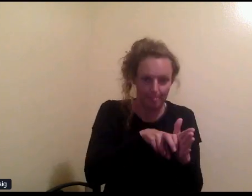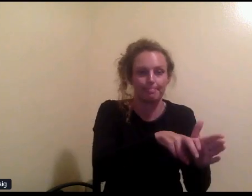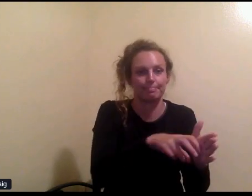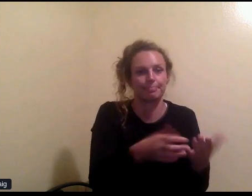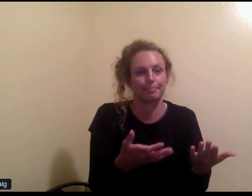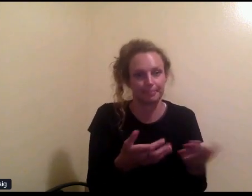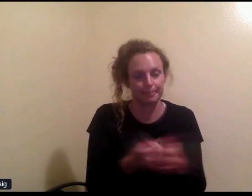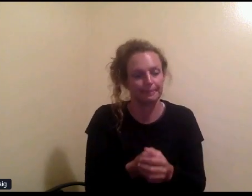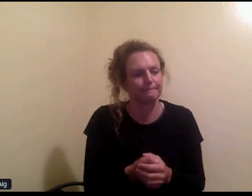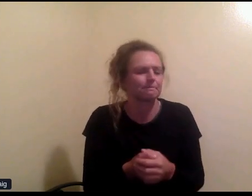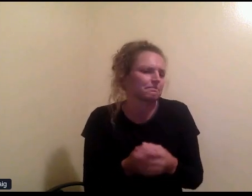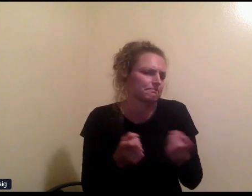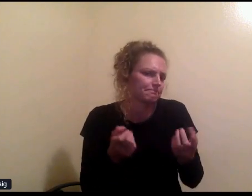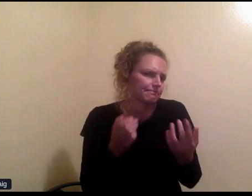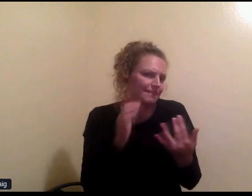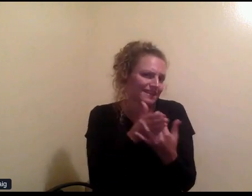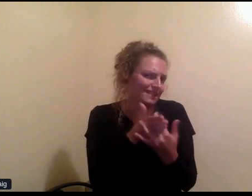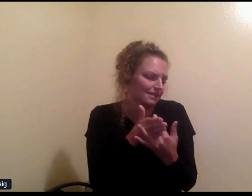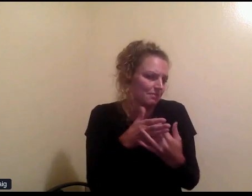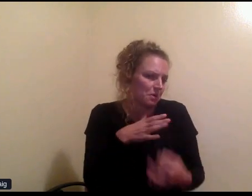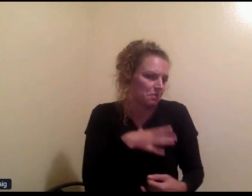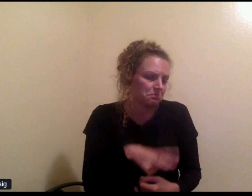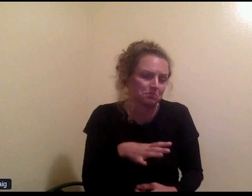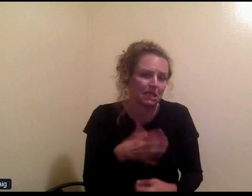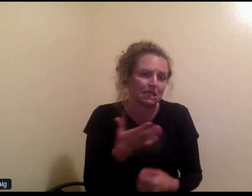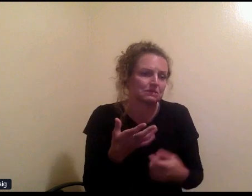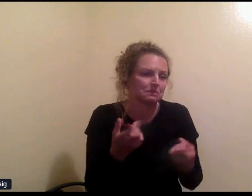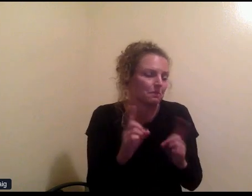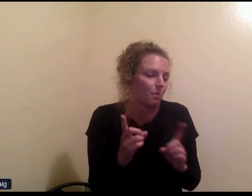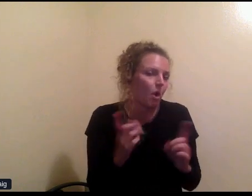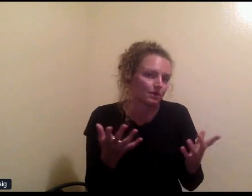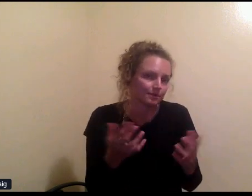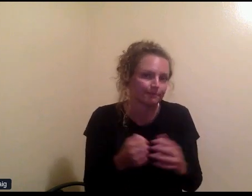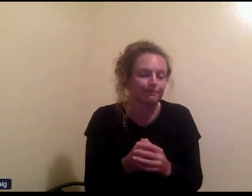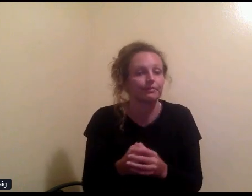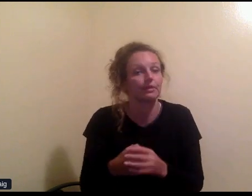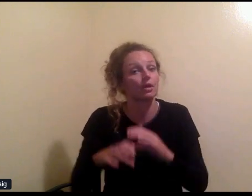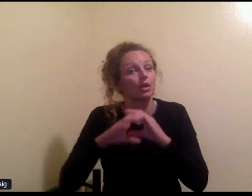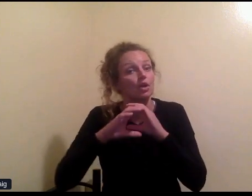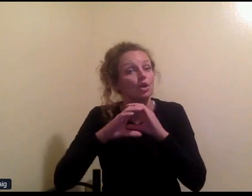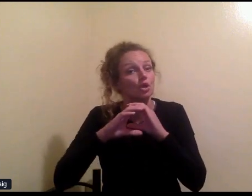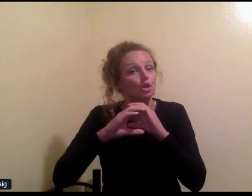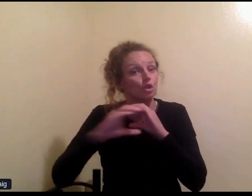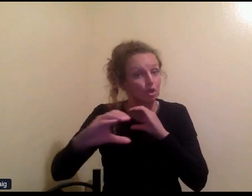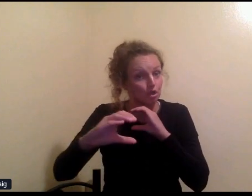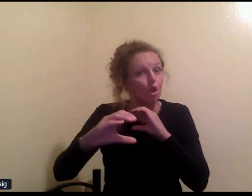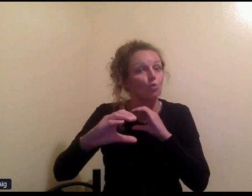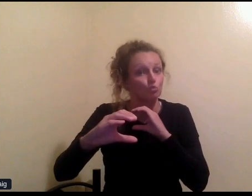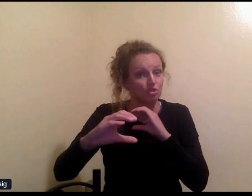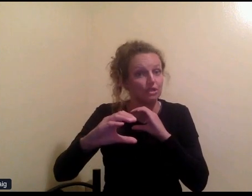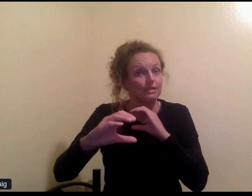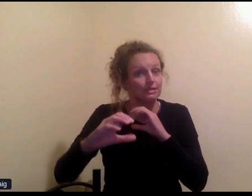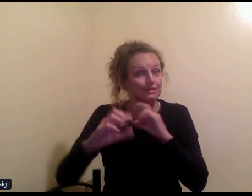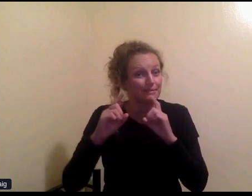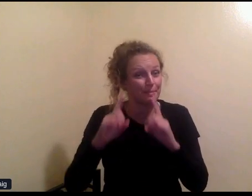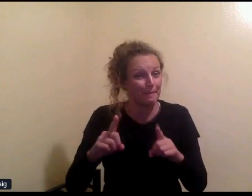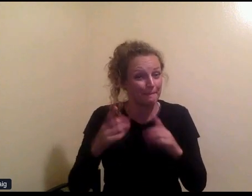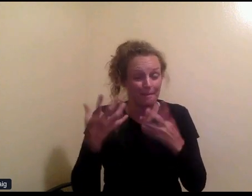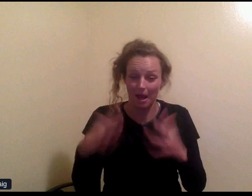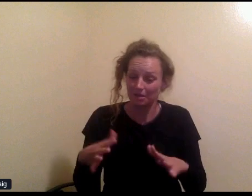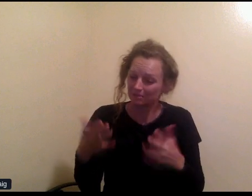have more guests with disabilities that are loyalty members than those without. One of the things that you guys may know, we have our